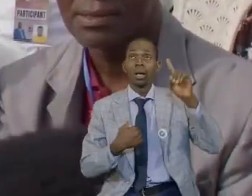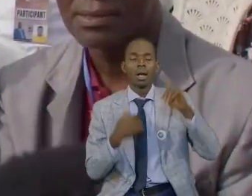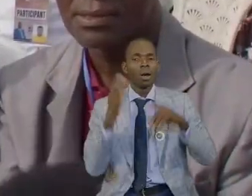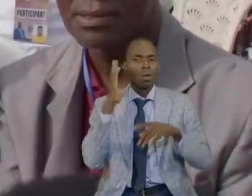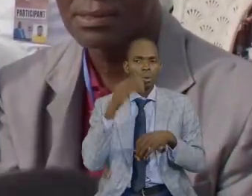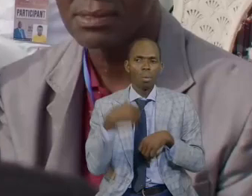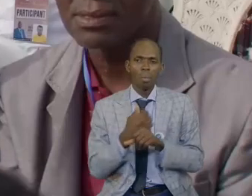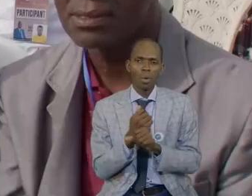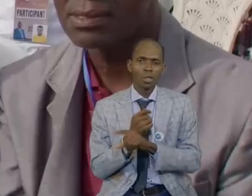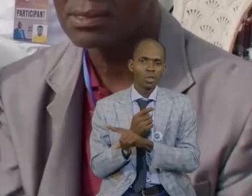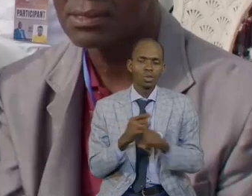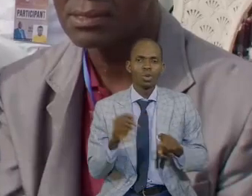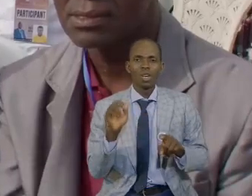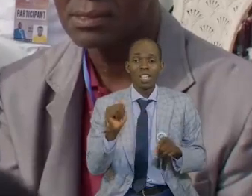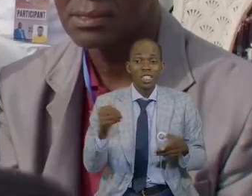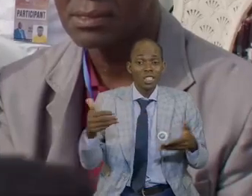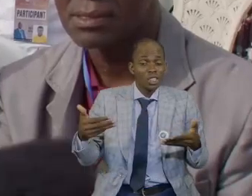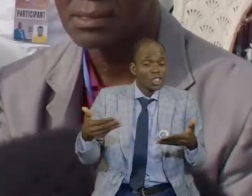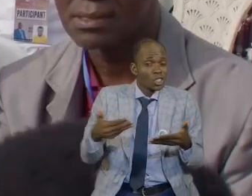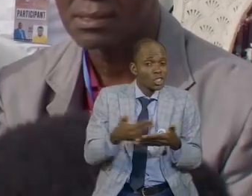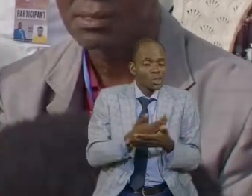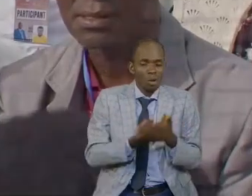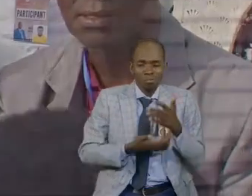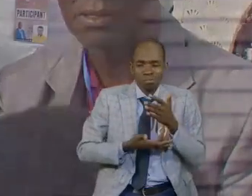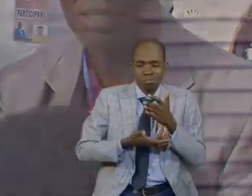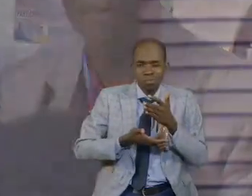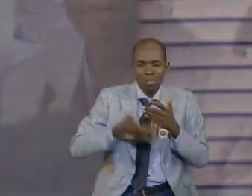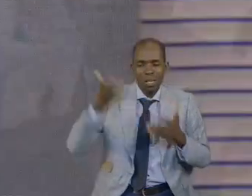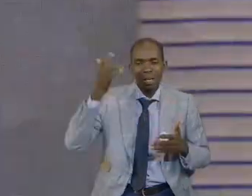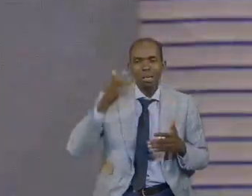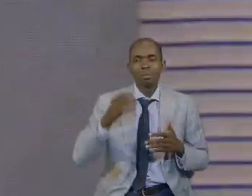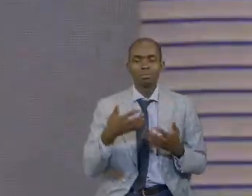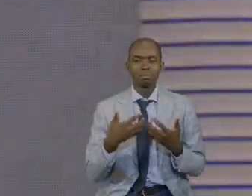new, sharp, threshing instrument having teeth.